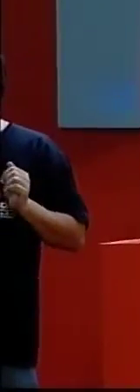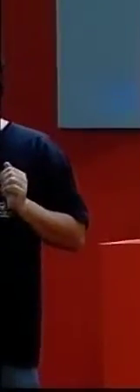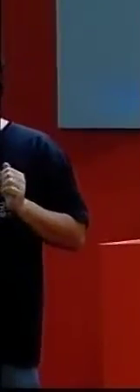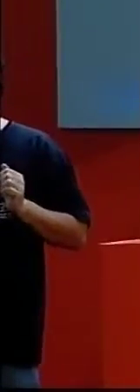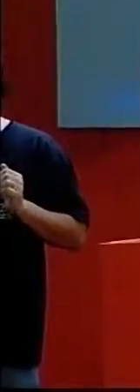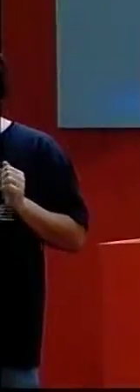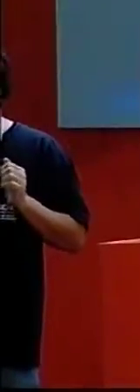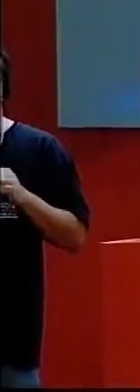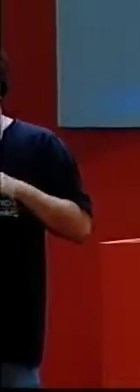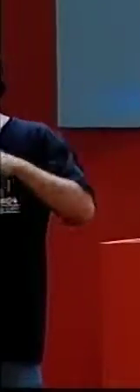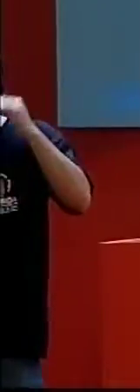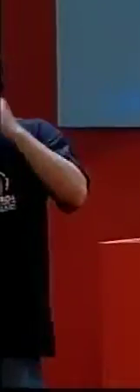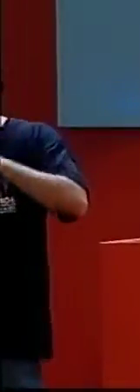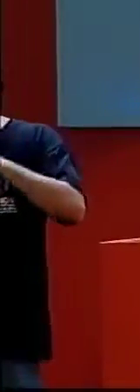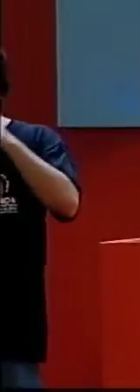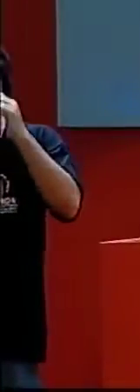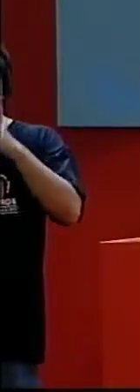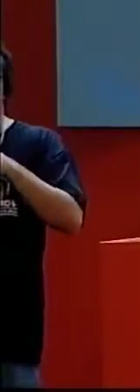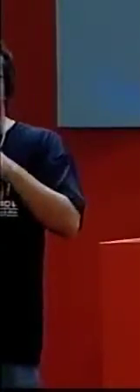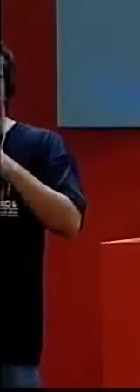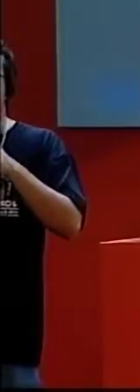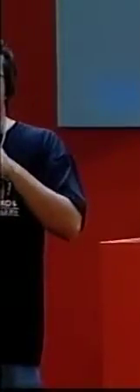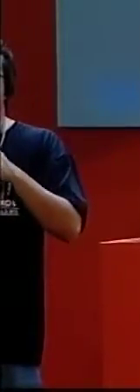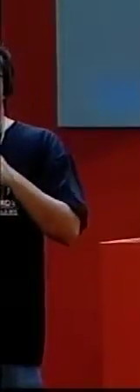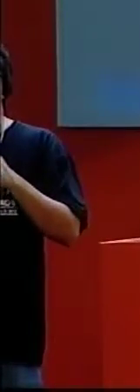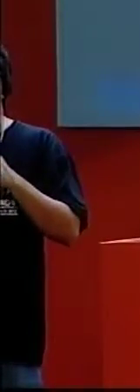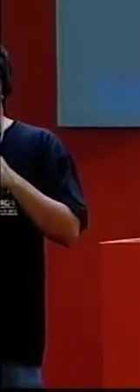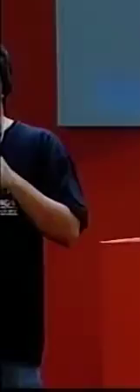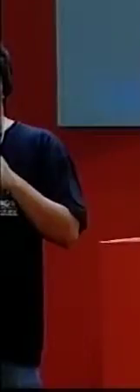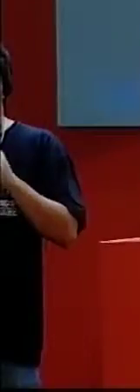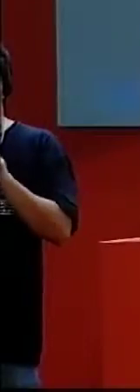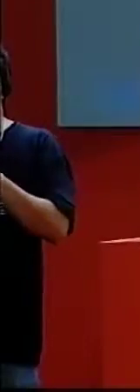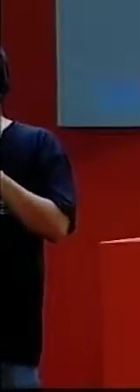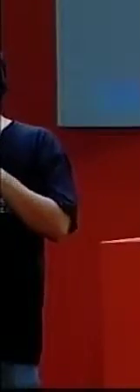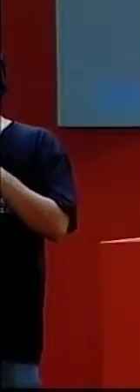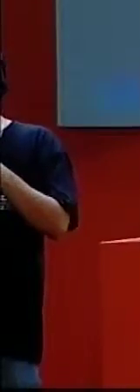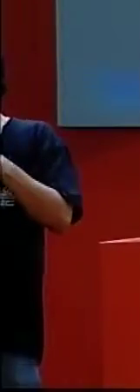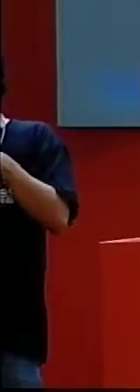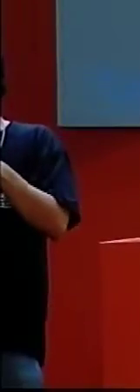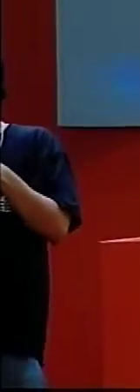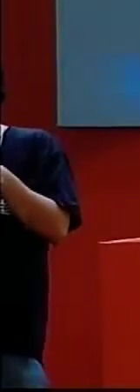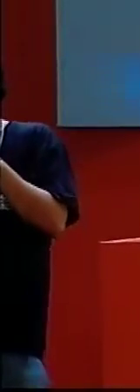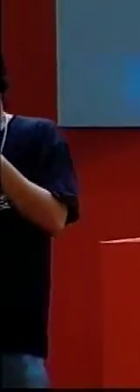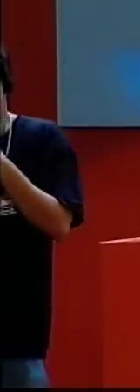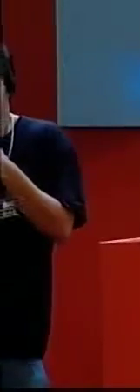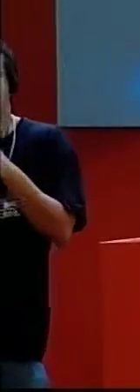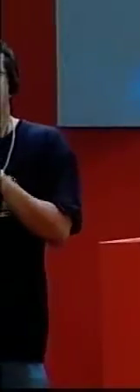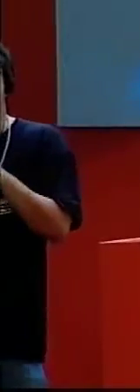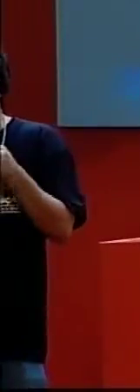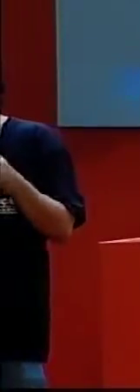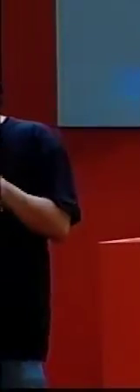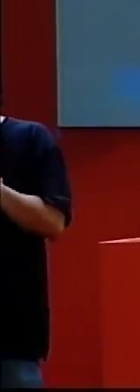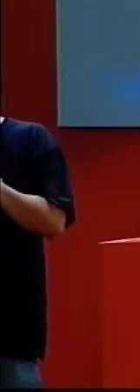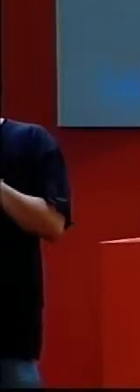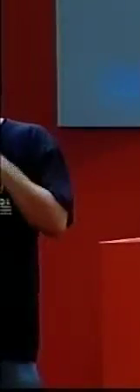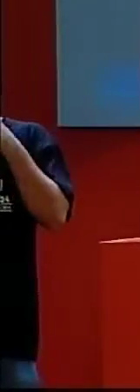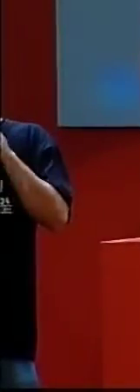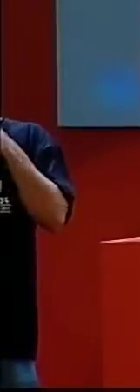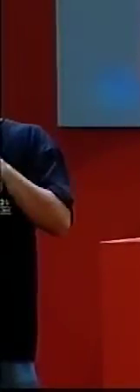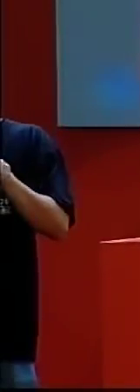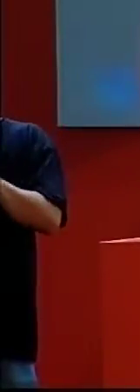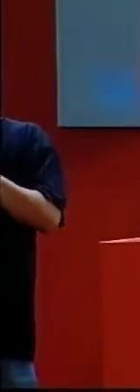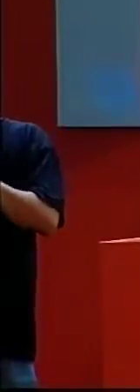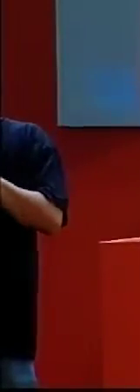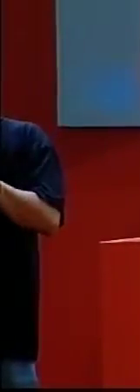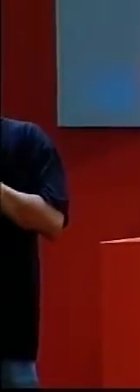to build the movement on the outside, but also to have a strong criticism and a strong challenge